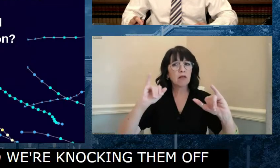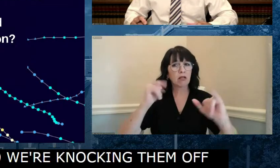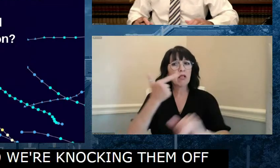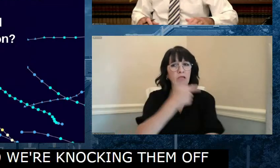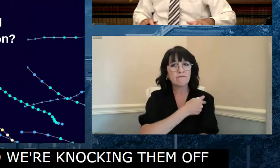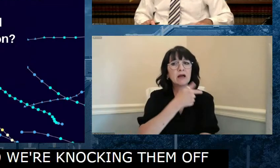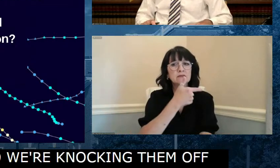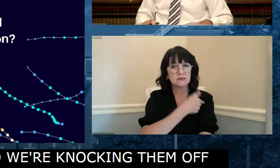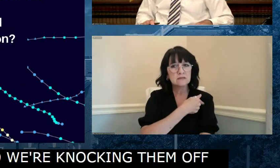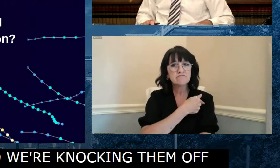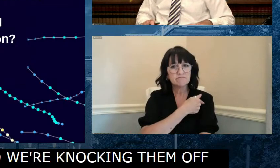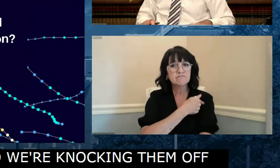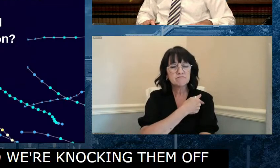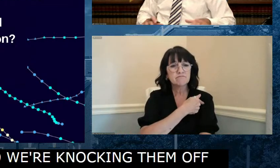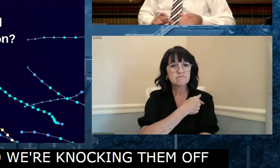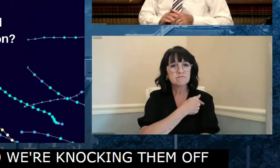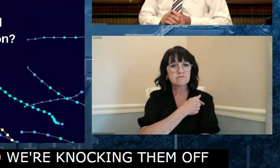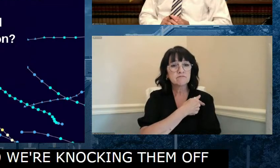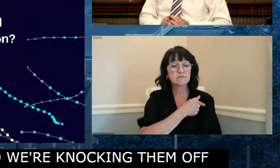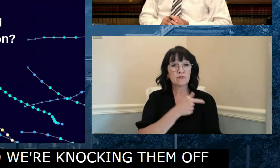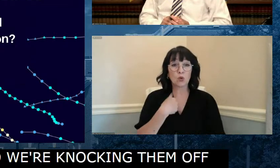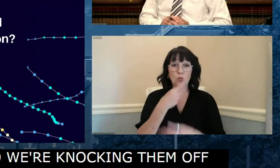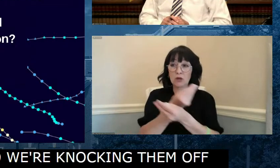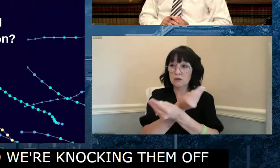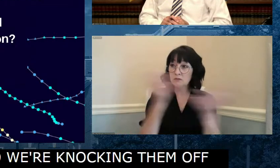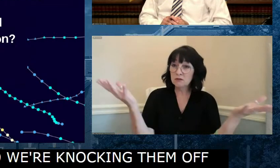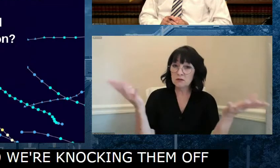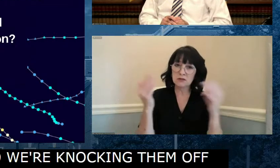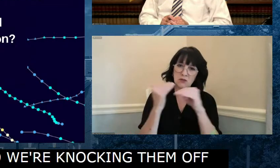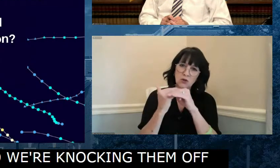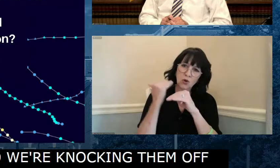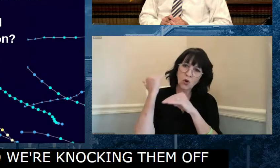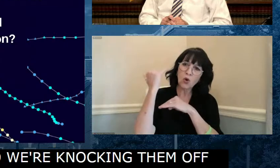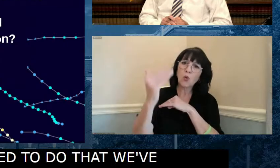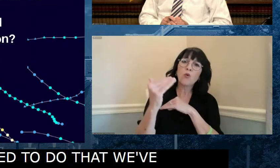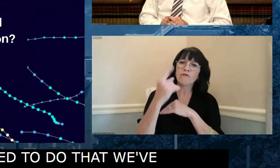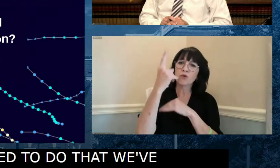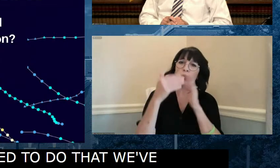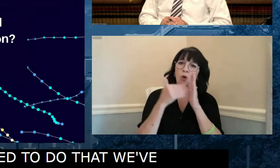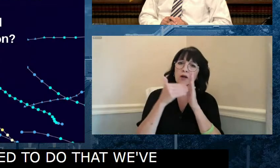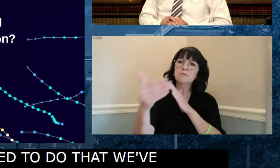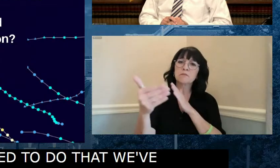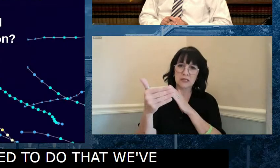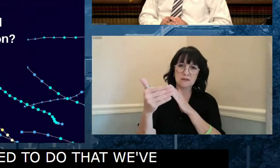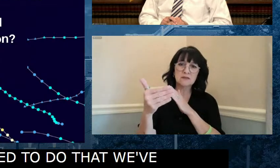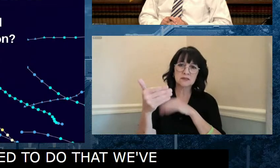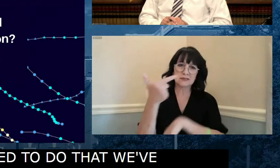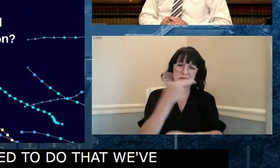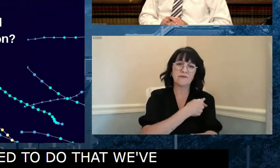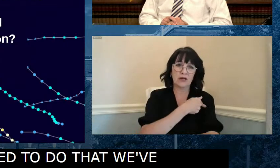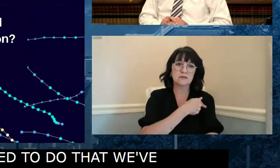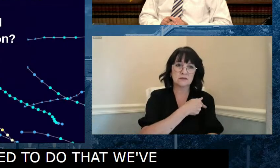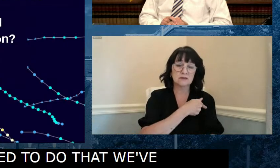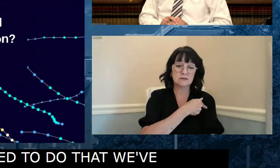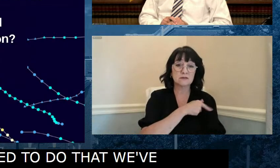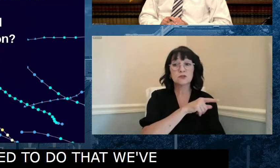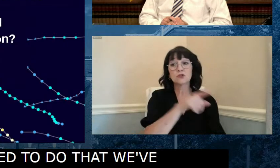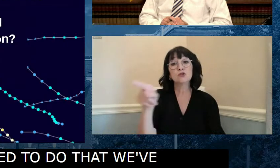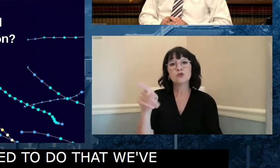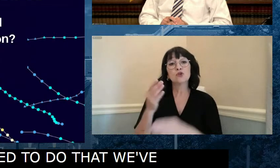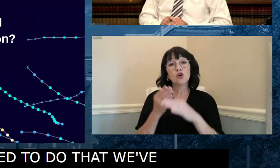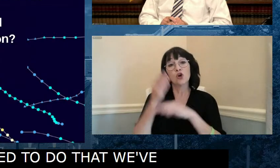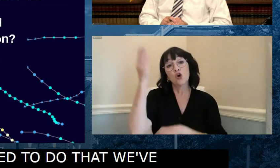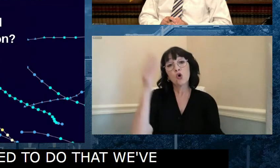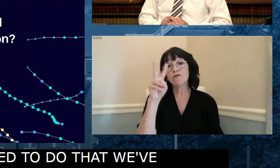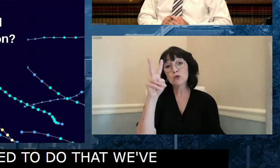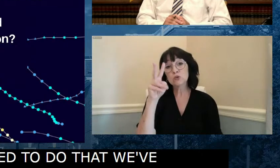do that. We've delivered over 1 million vaccines and over 2 million people, 2